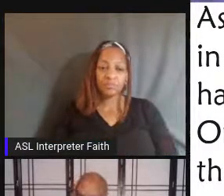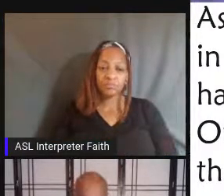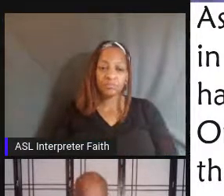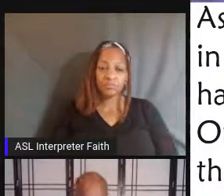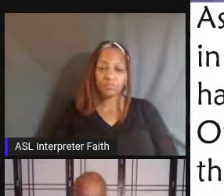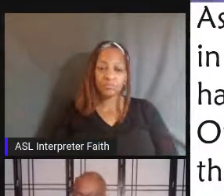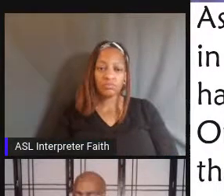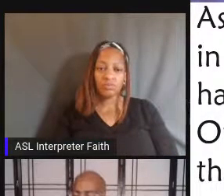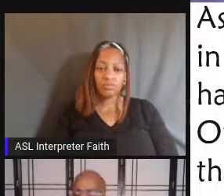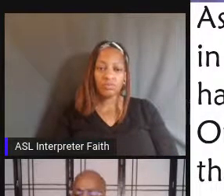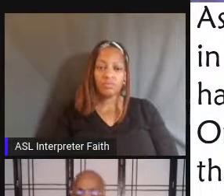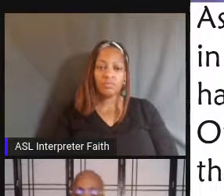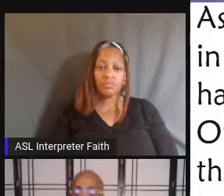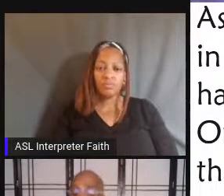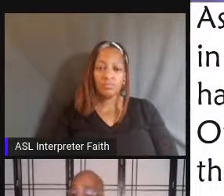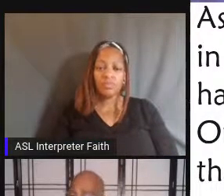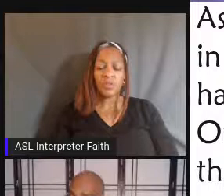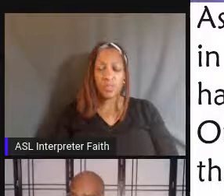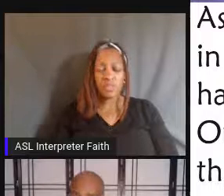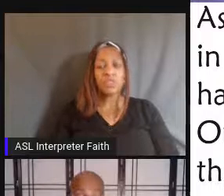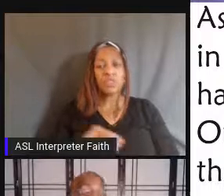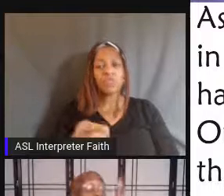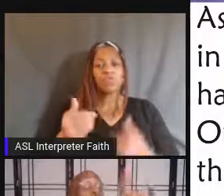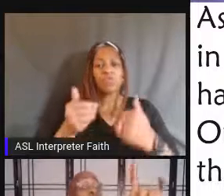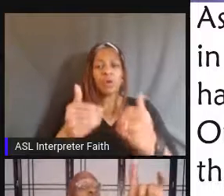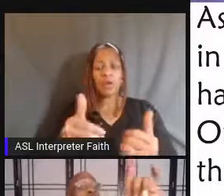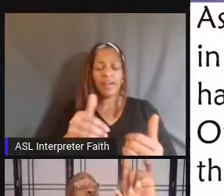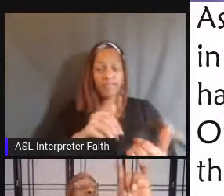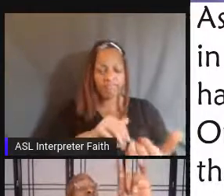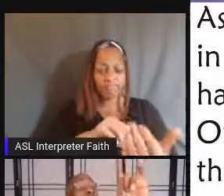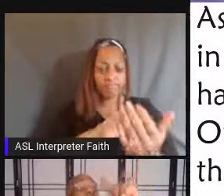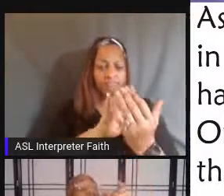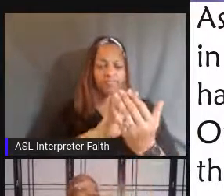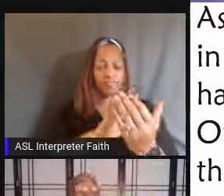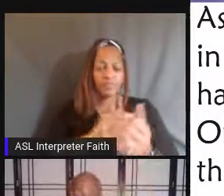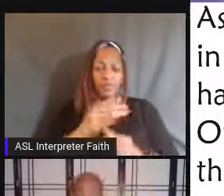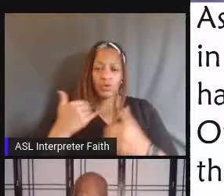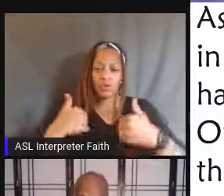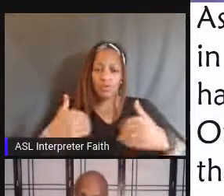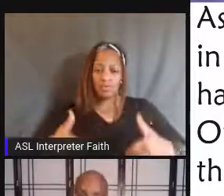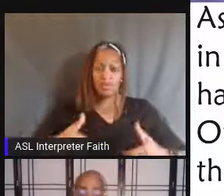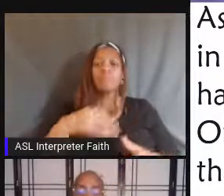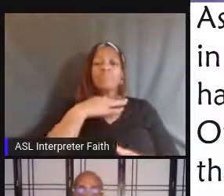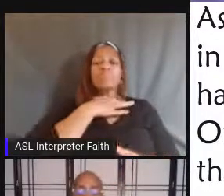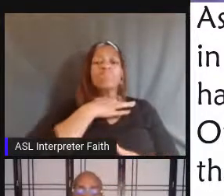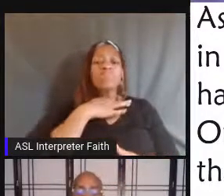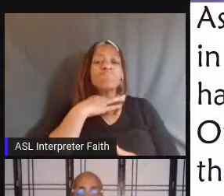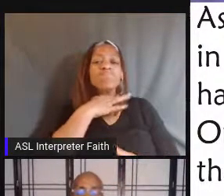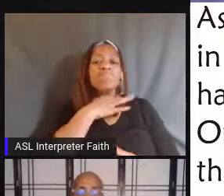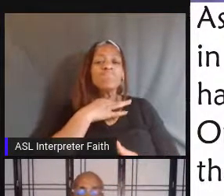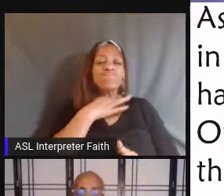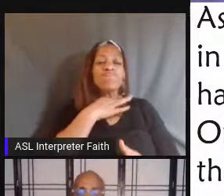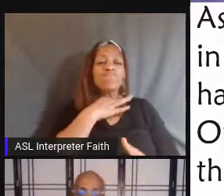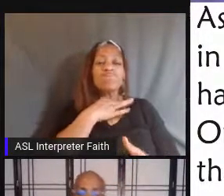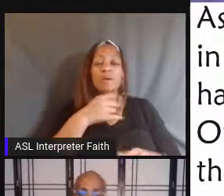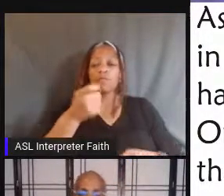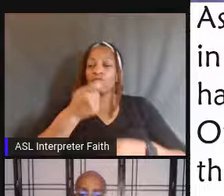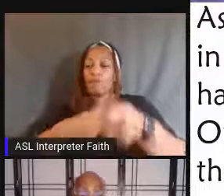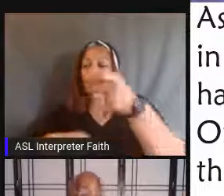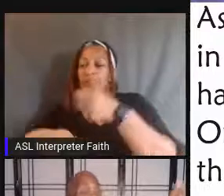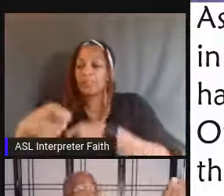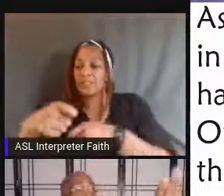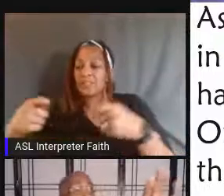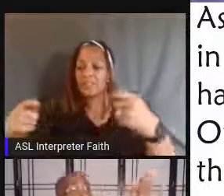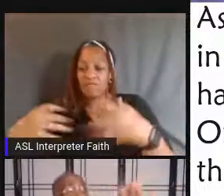you start approaching your body with curiosity rather than with fear, everything